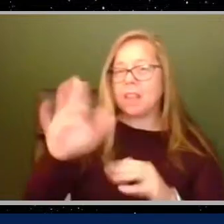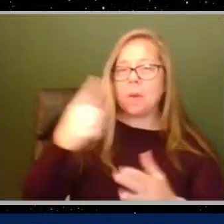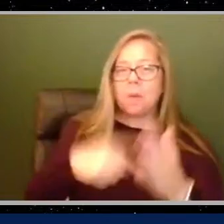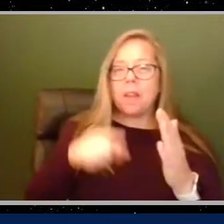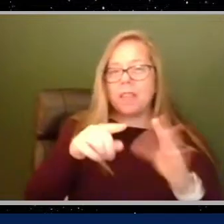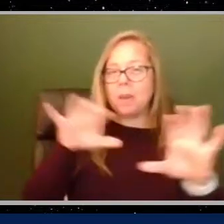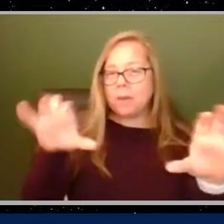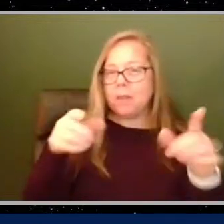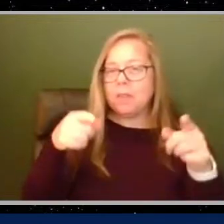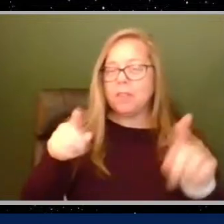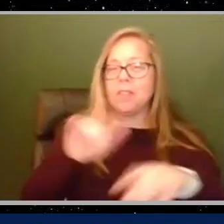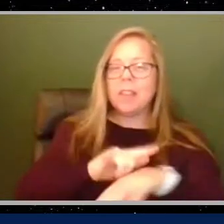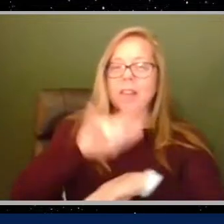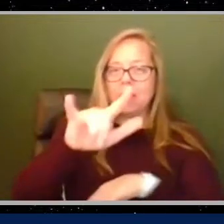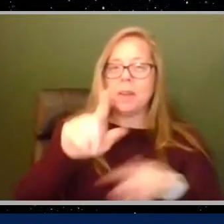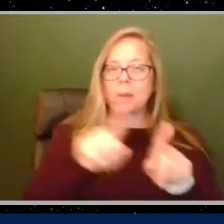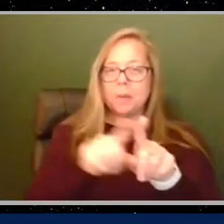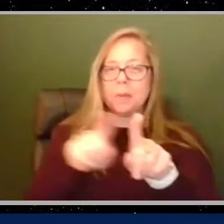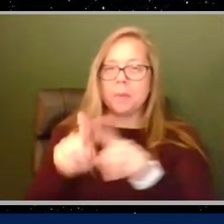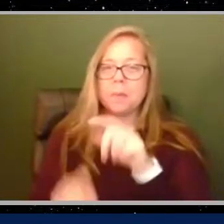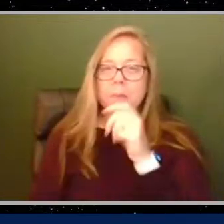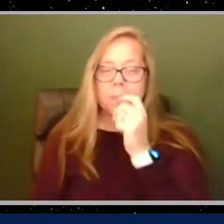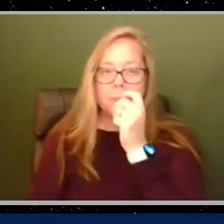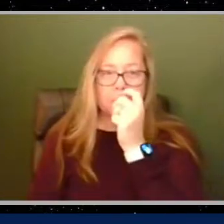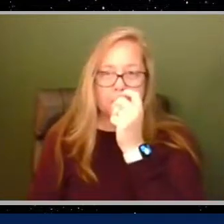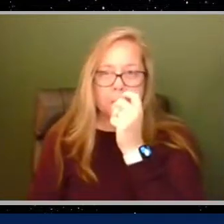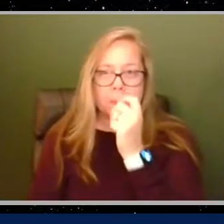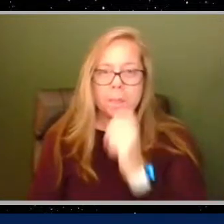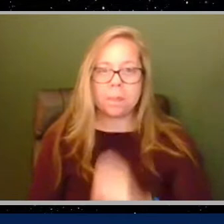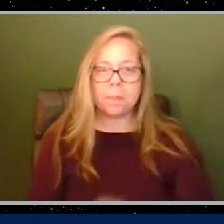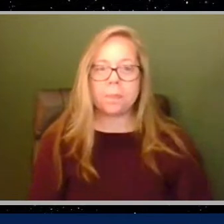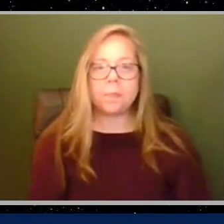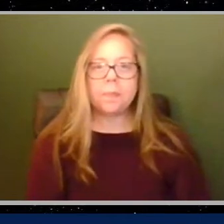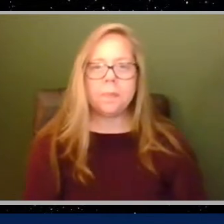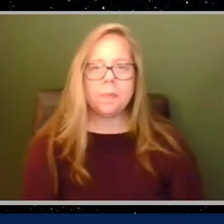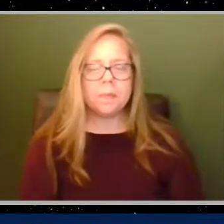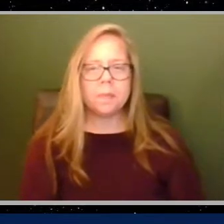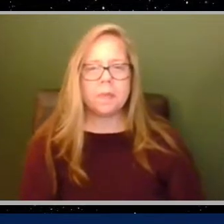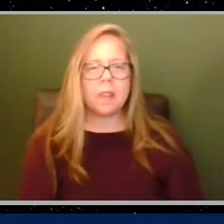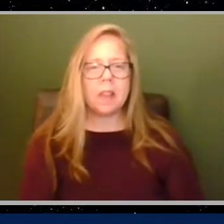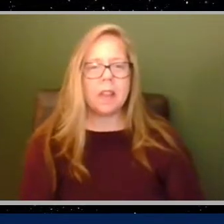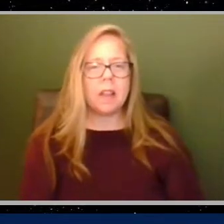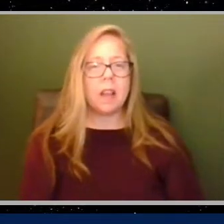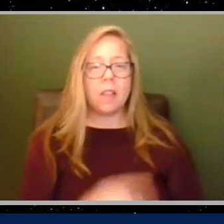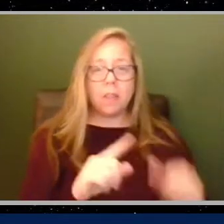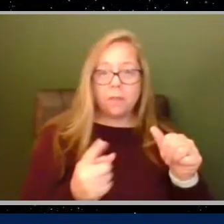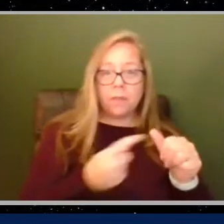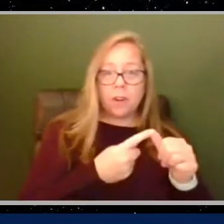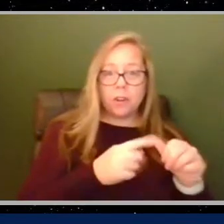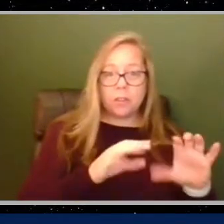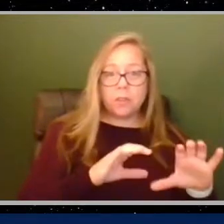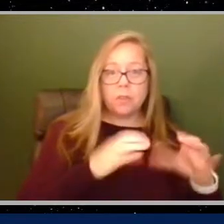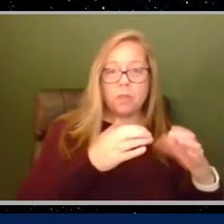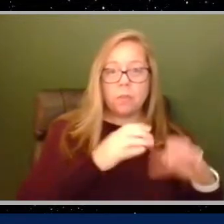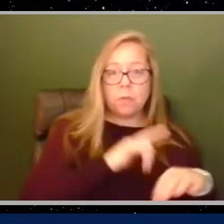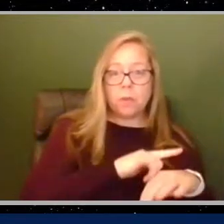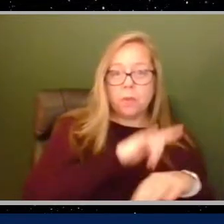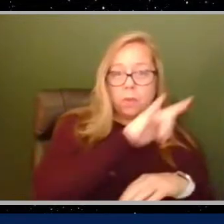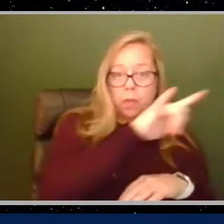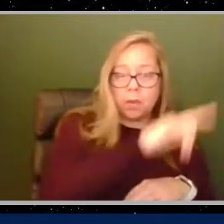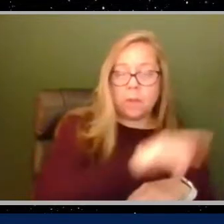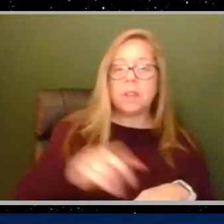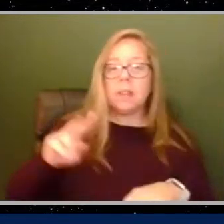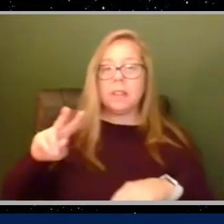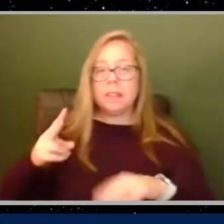well. Has there been any interaction between the first flight crew and the second flight crew? Like, the first crew, are you